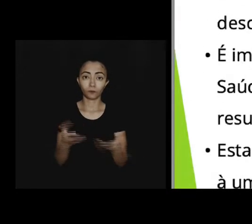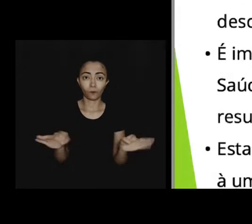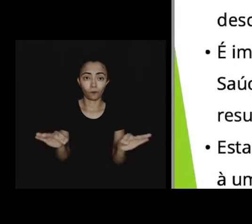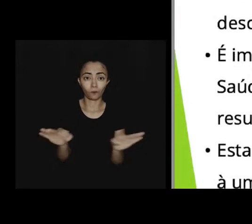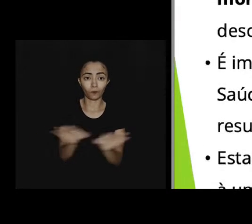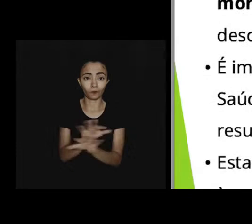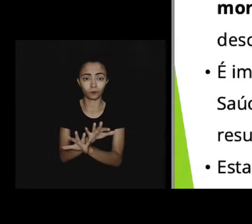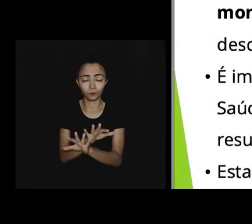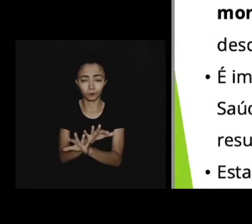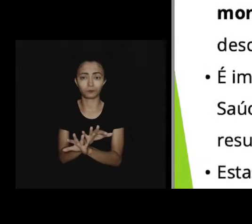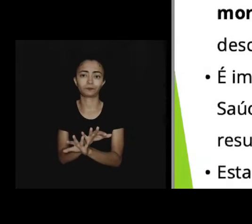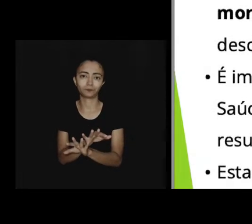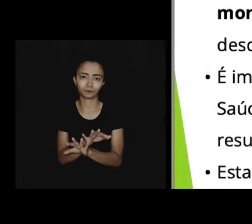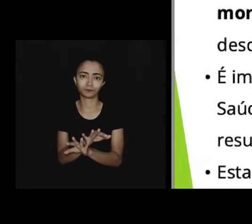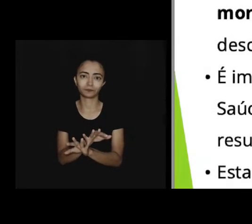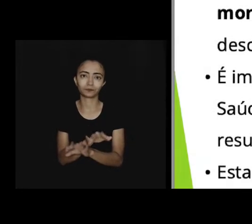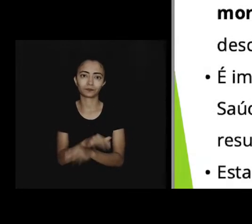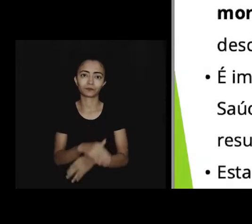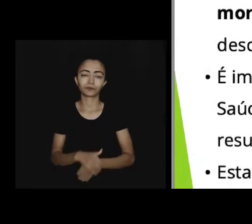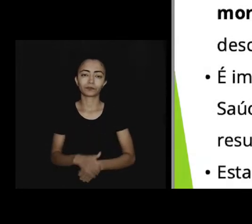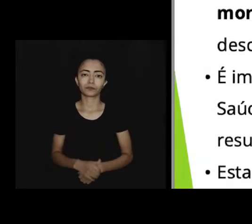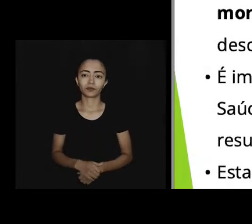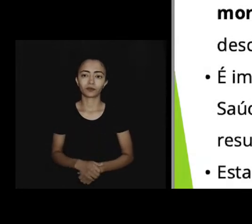And now just to conclude,